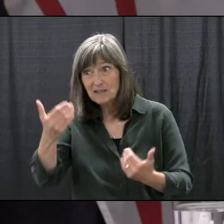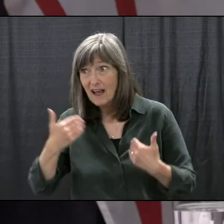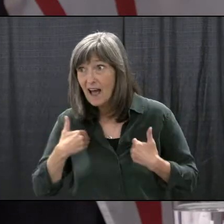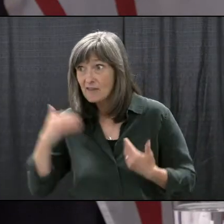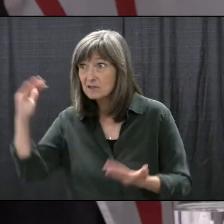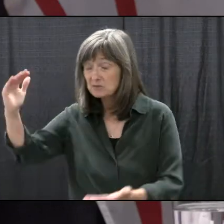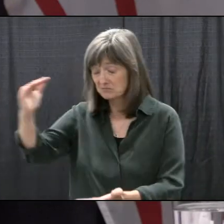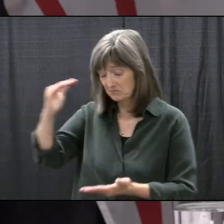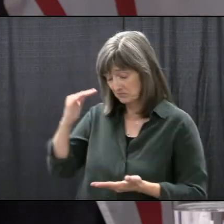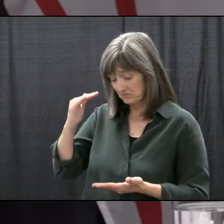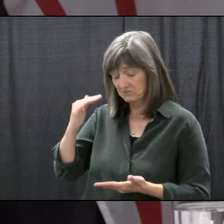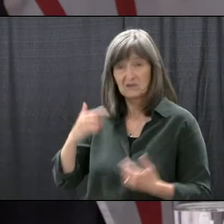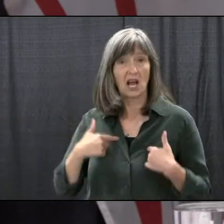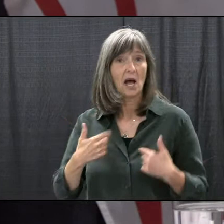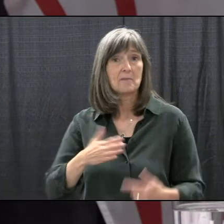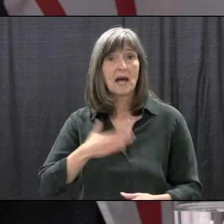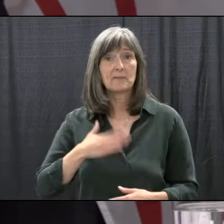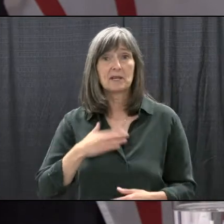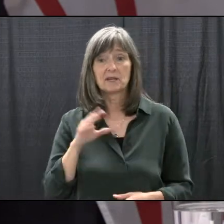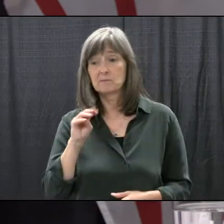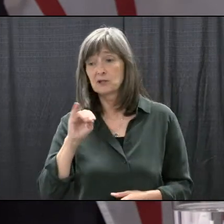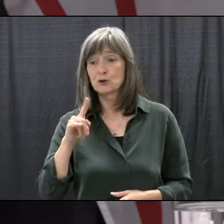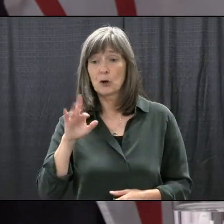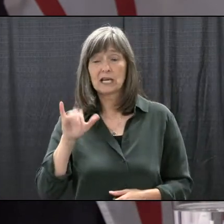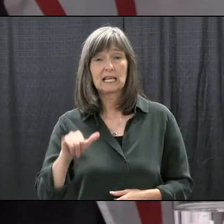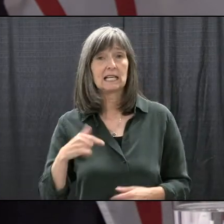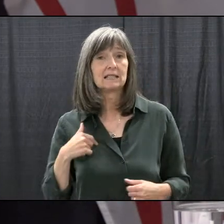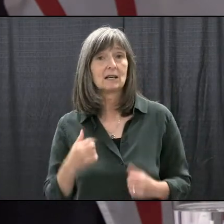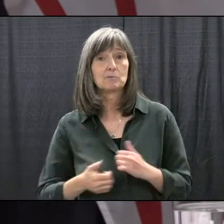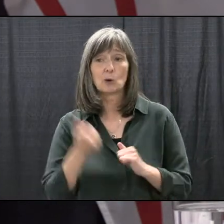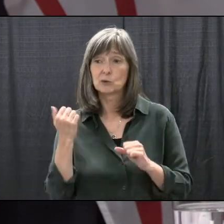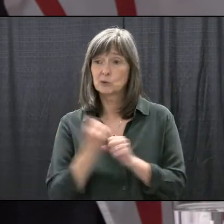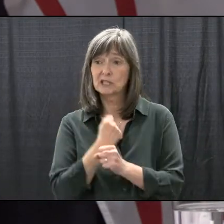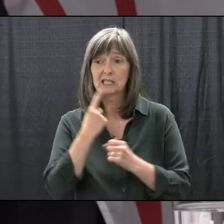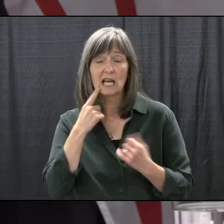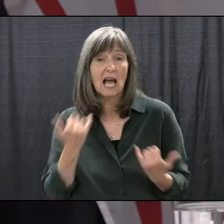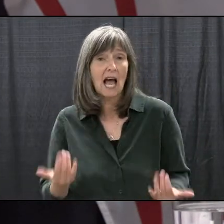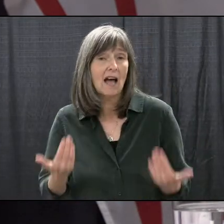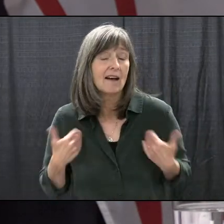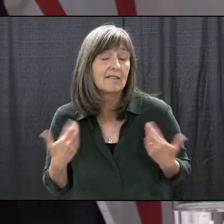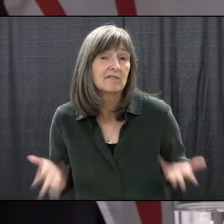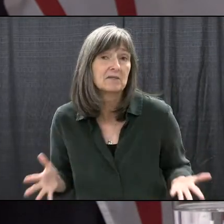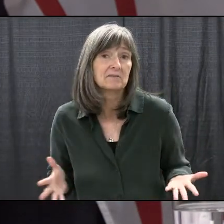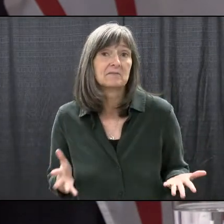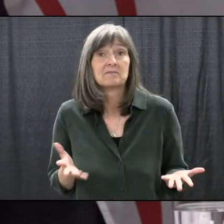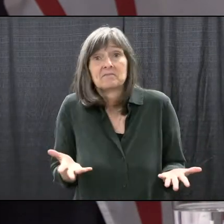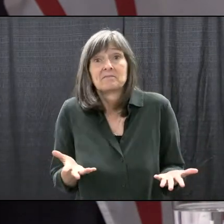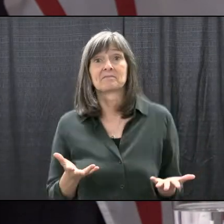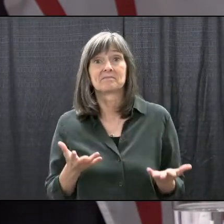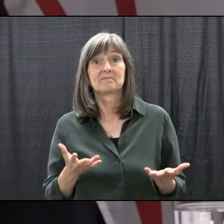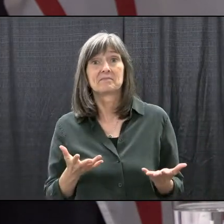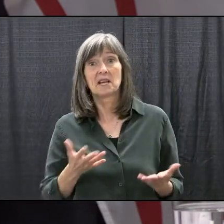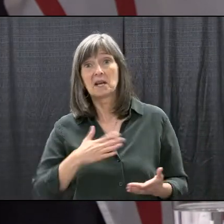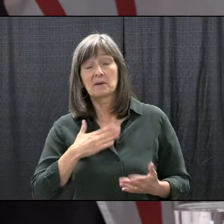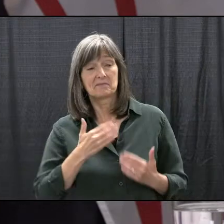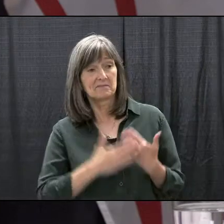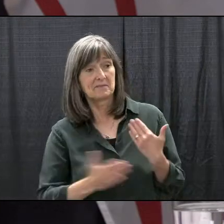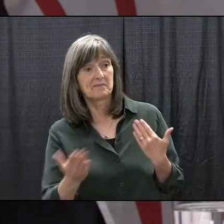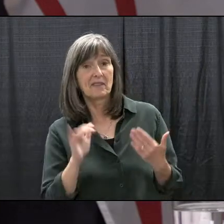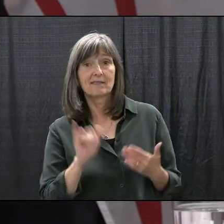happy with my majority. Wish the outbreak didn't happen. That's a stochastic event, but such is life, and we move